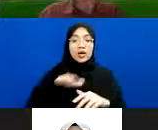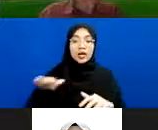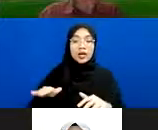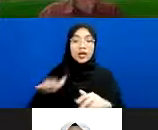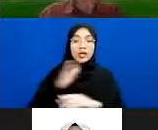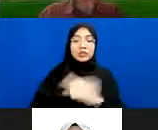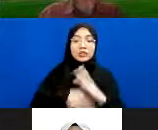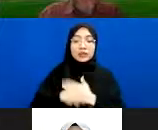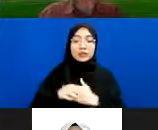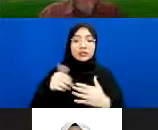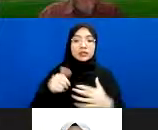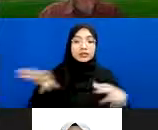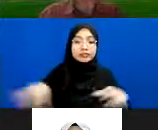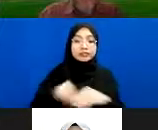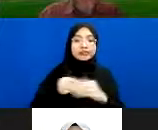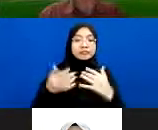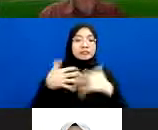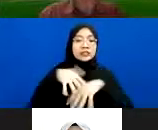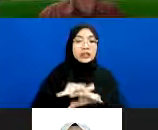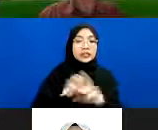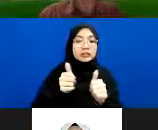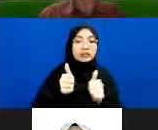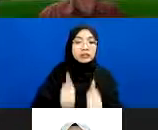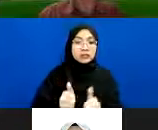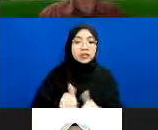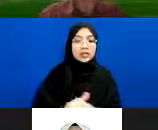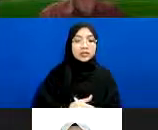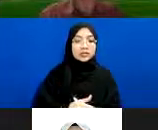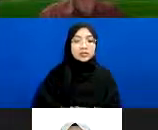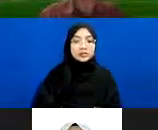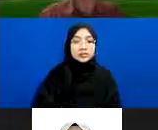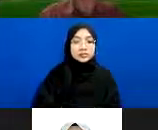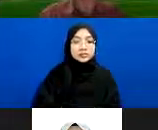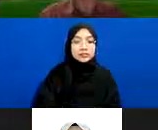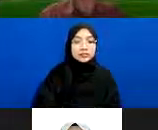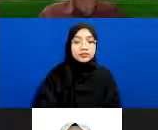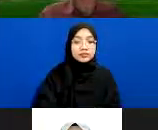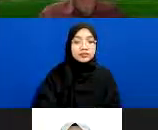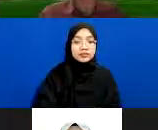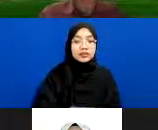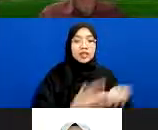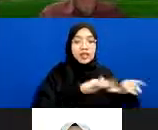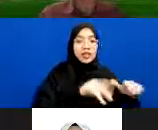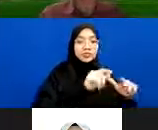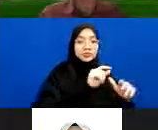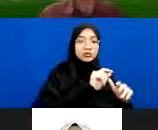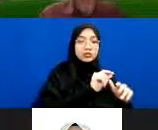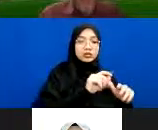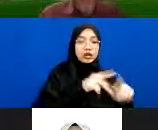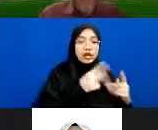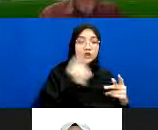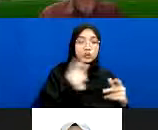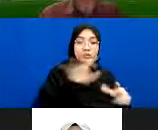into mainstream classes with support of teaching aids and additional assistance. It was targeted